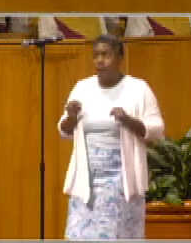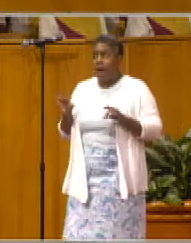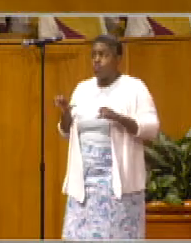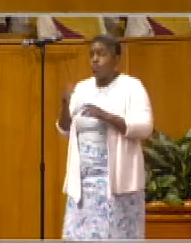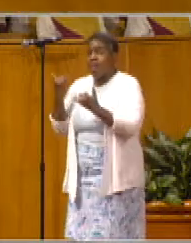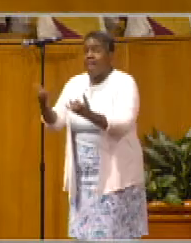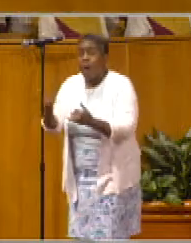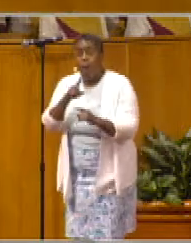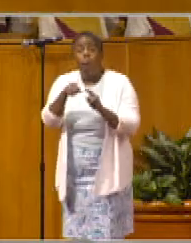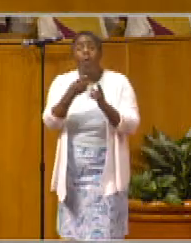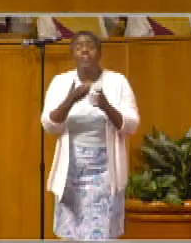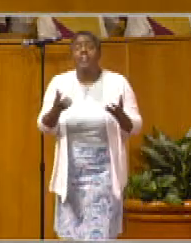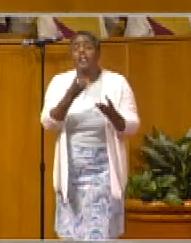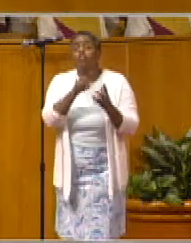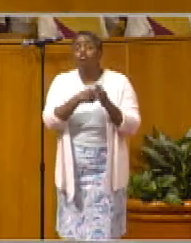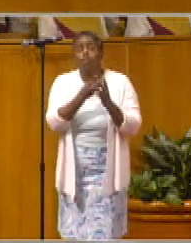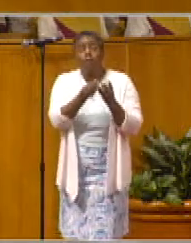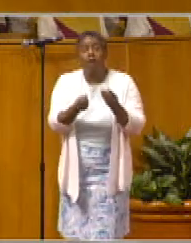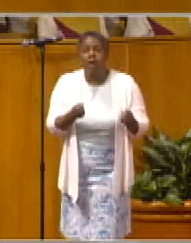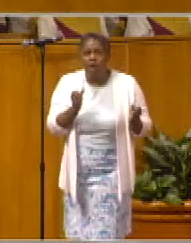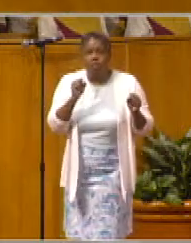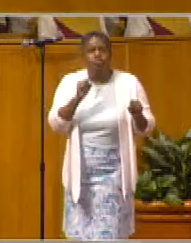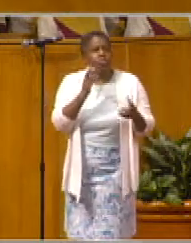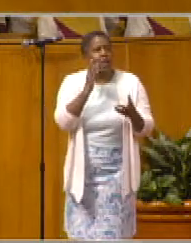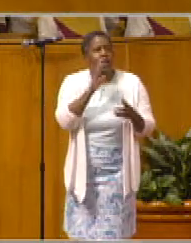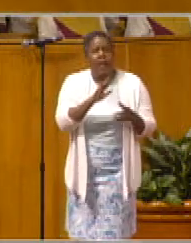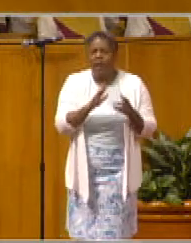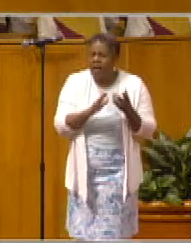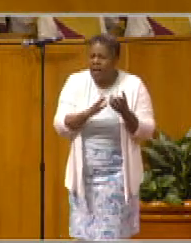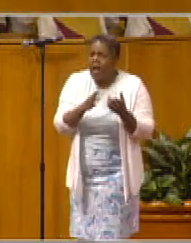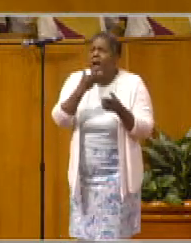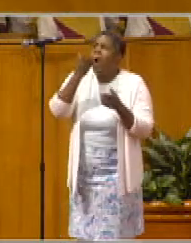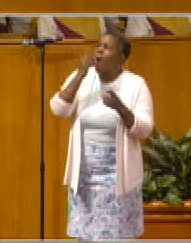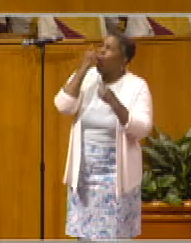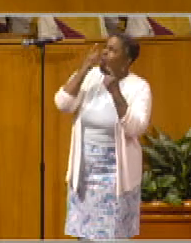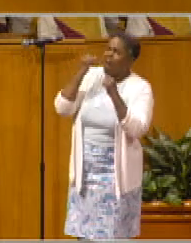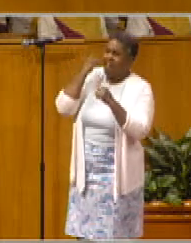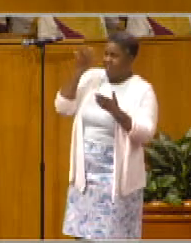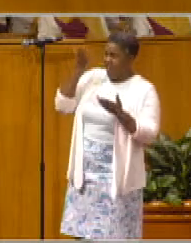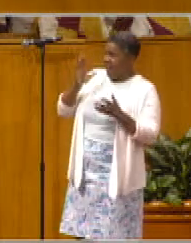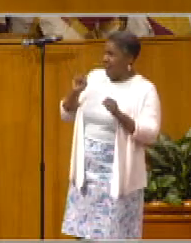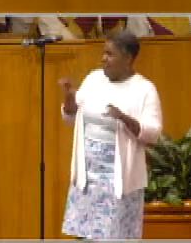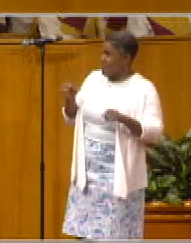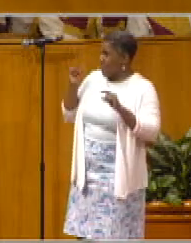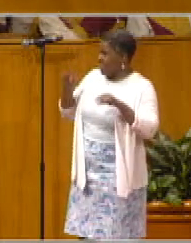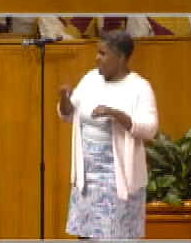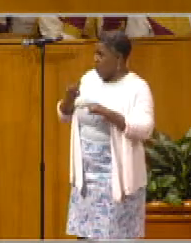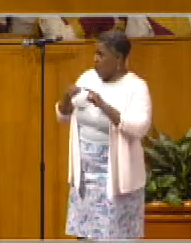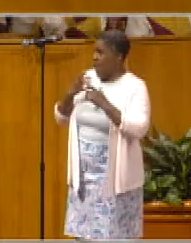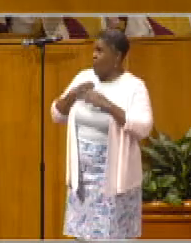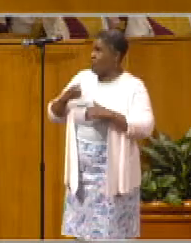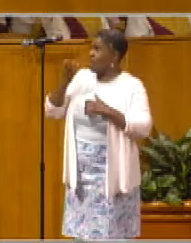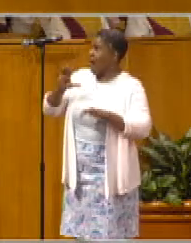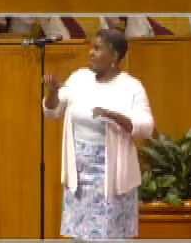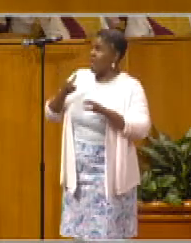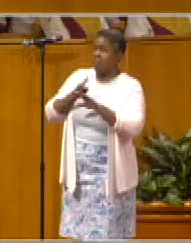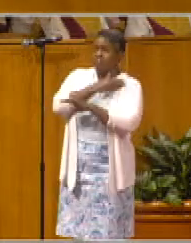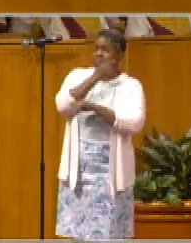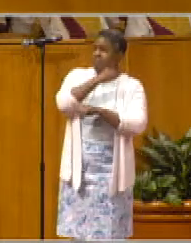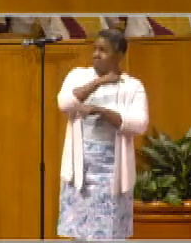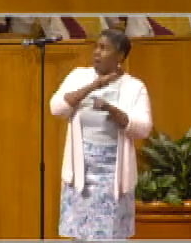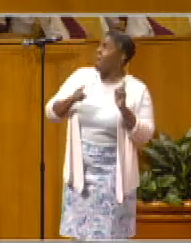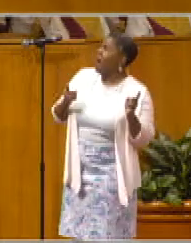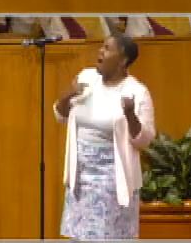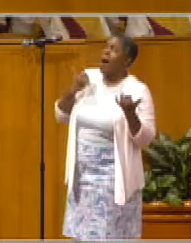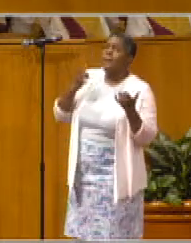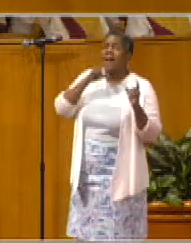now. When things fall apart, you begin to wonder, can God do it at this stage when I wish God had did it back then? But